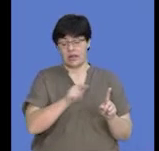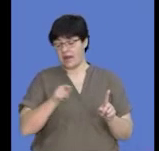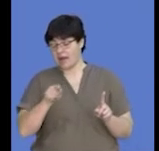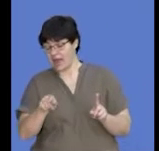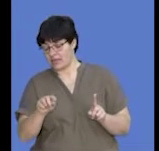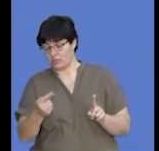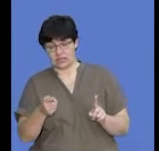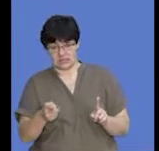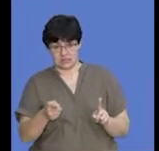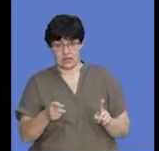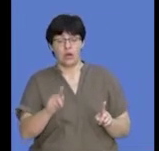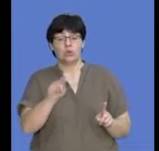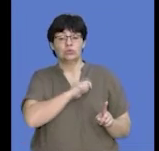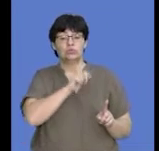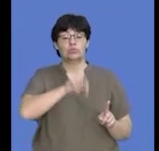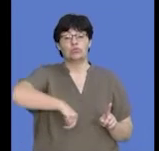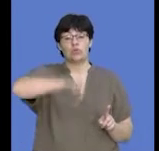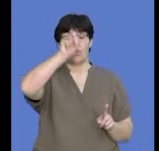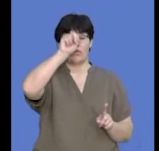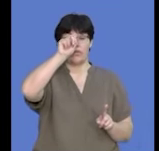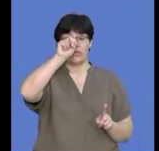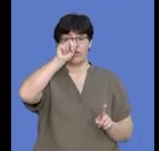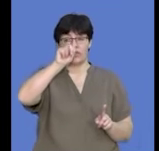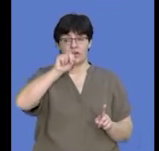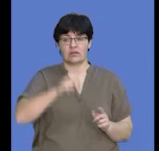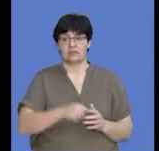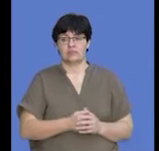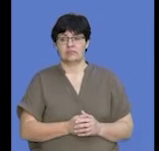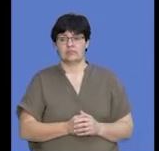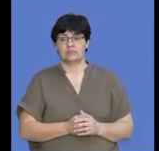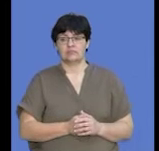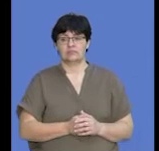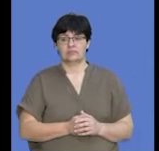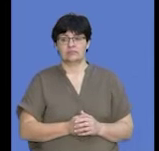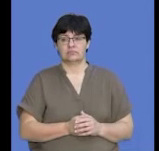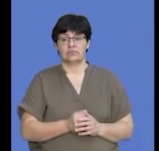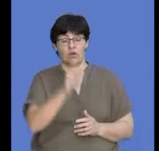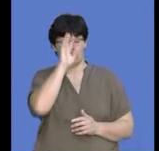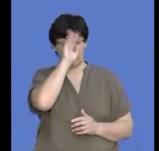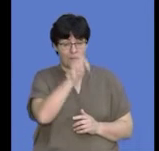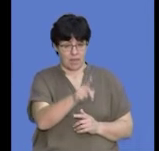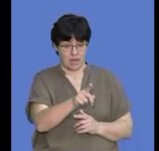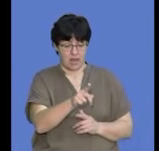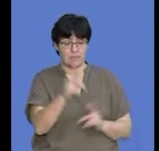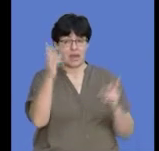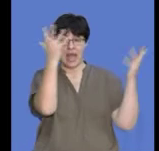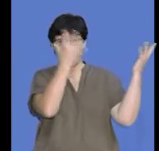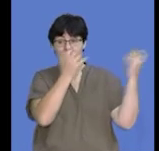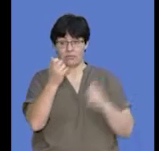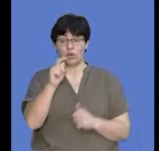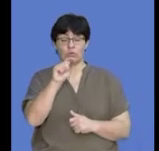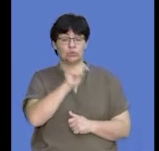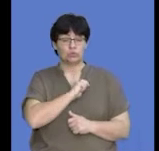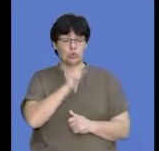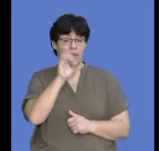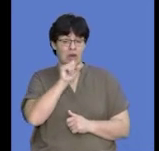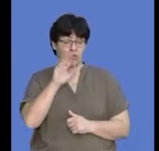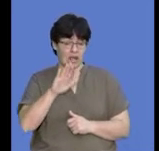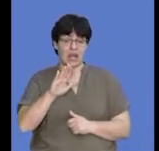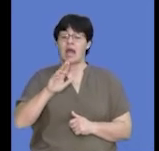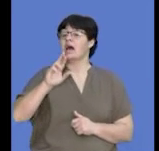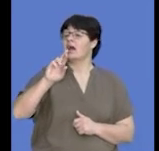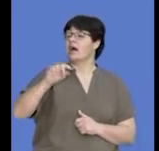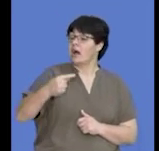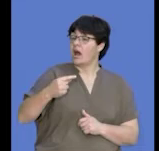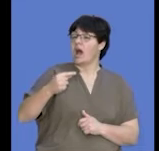point. My true north is as follows. Remember, when I calculated true bearing, it was